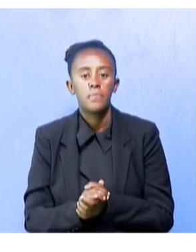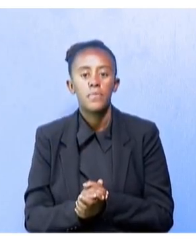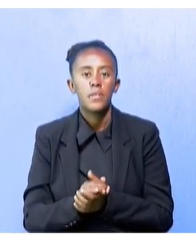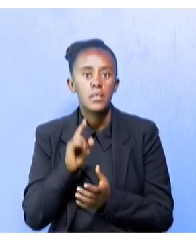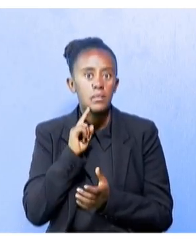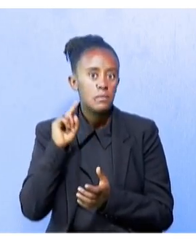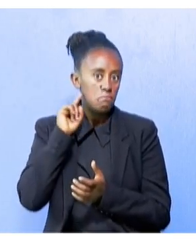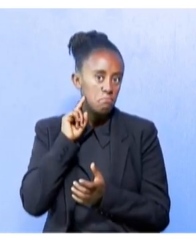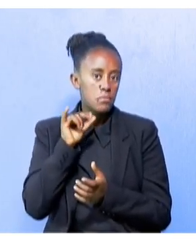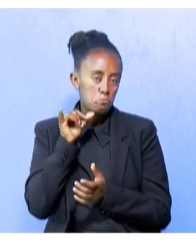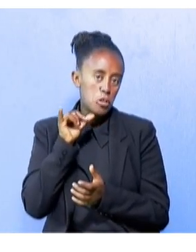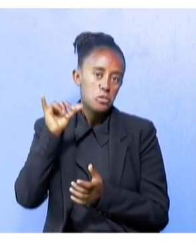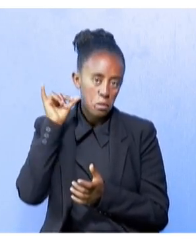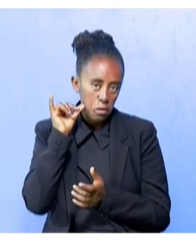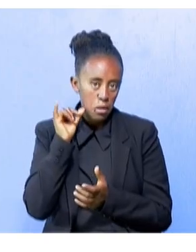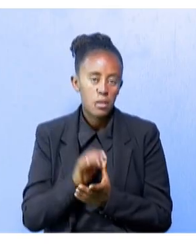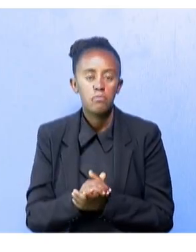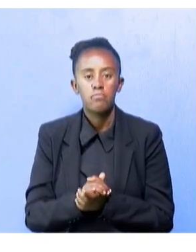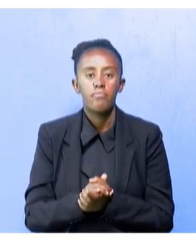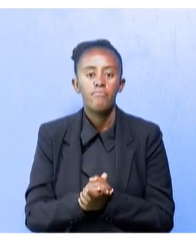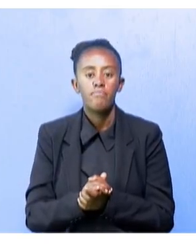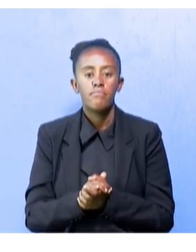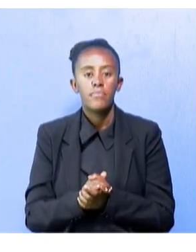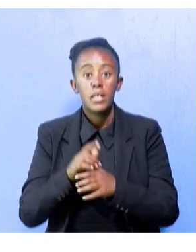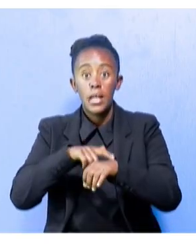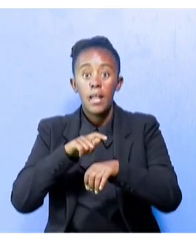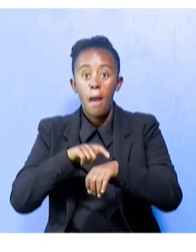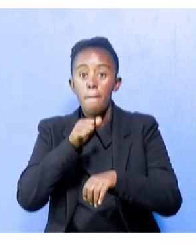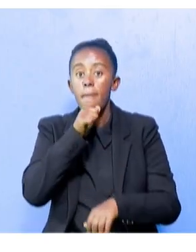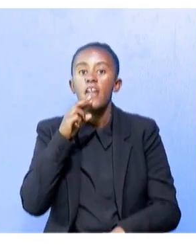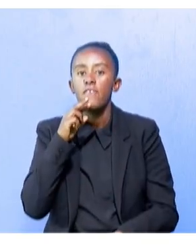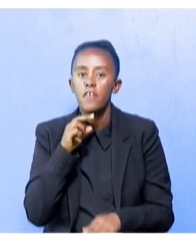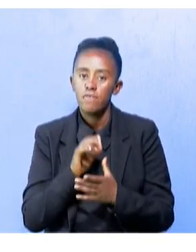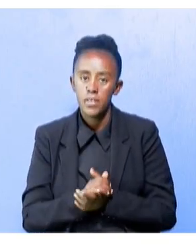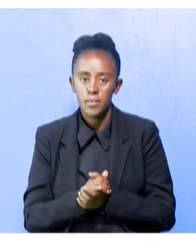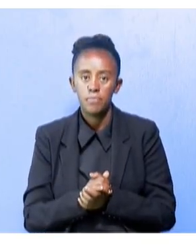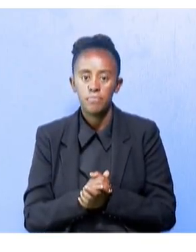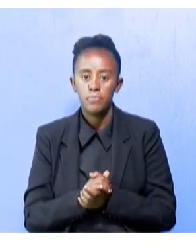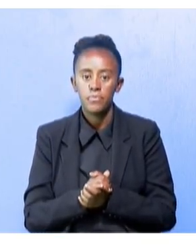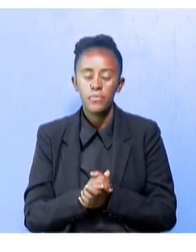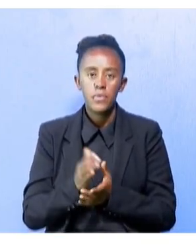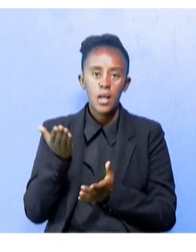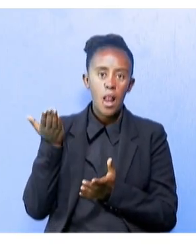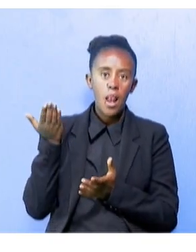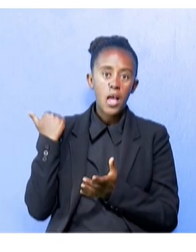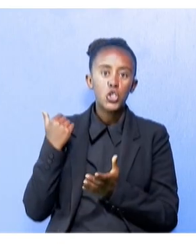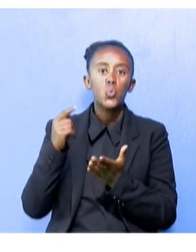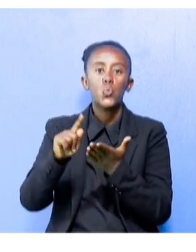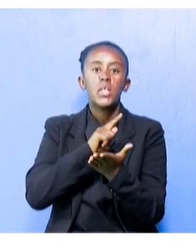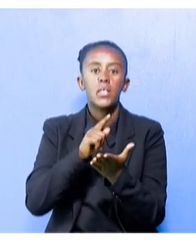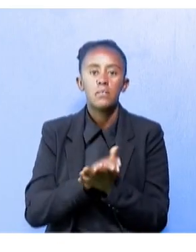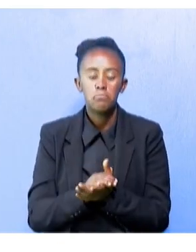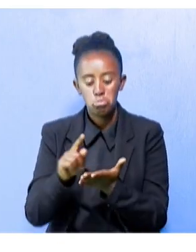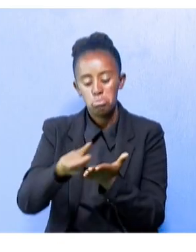Yesterday. The common time adverbs. Last week.